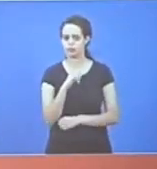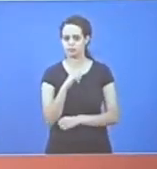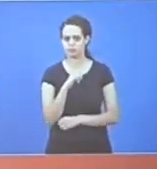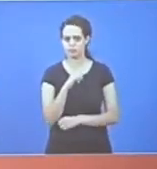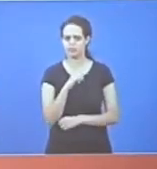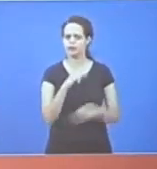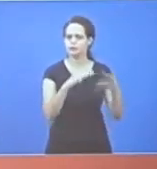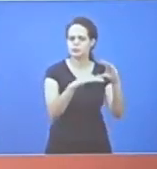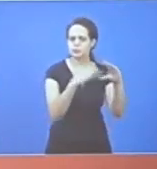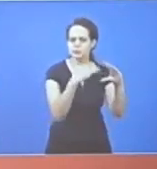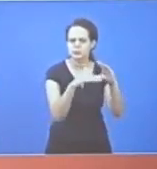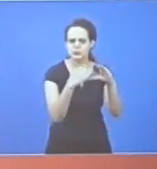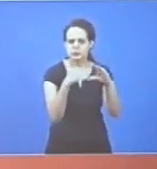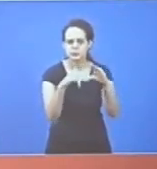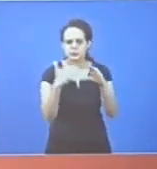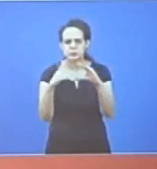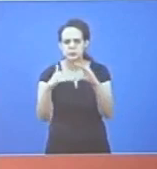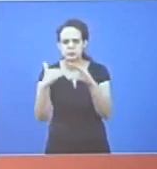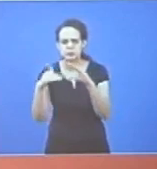Sunday school.